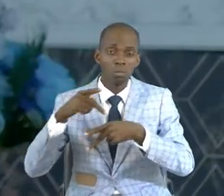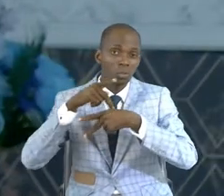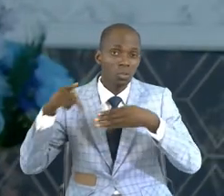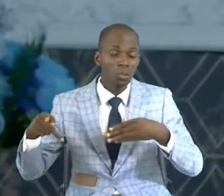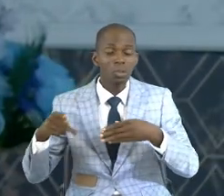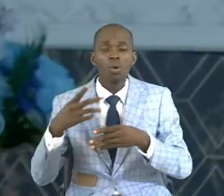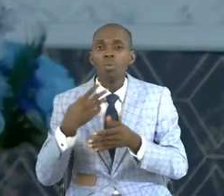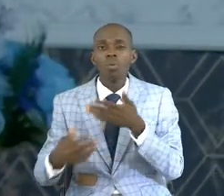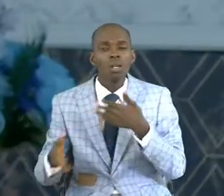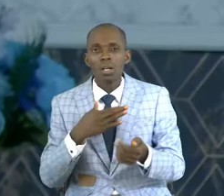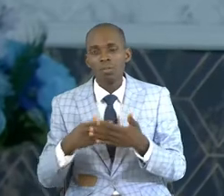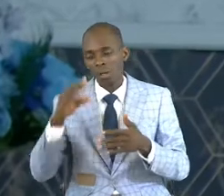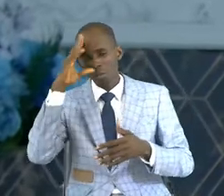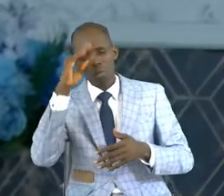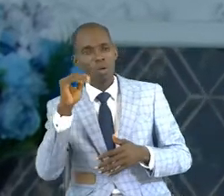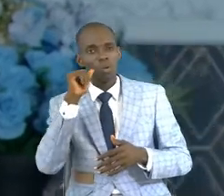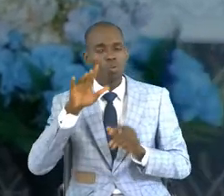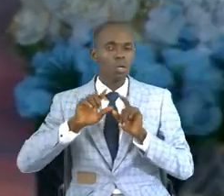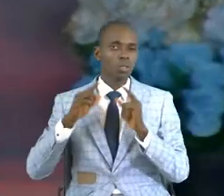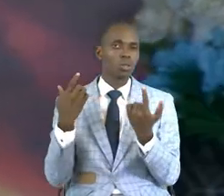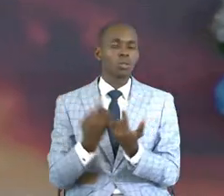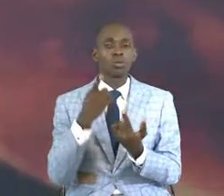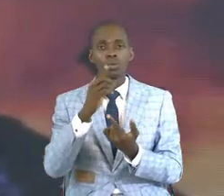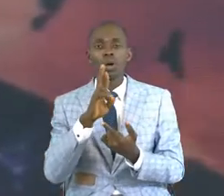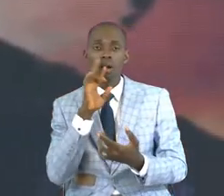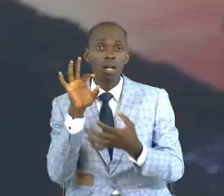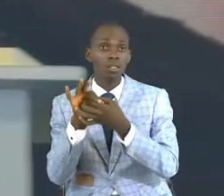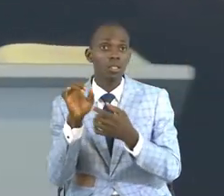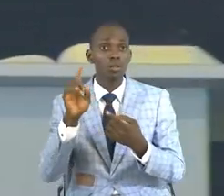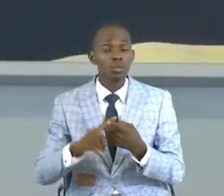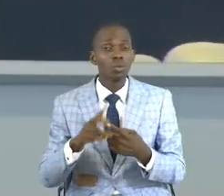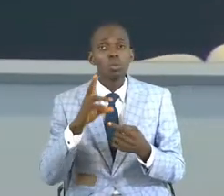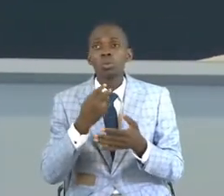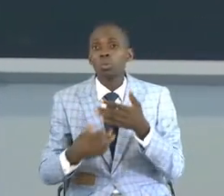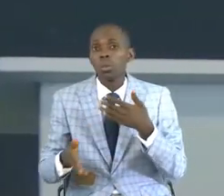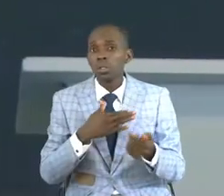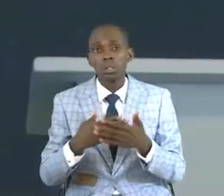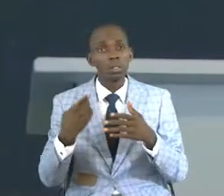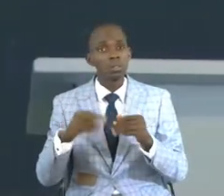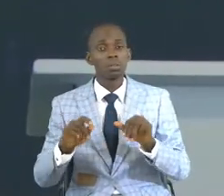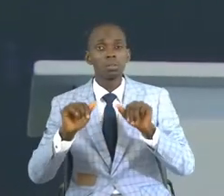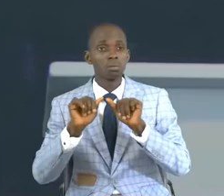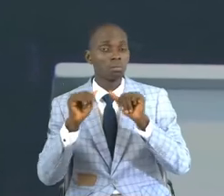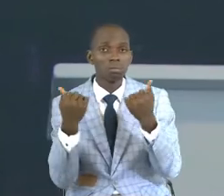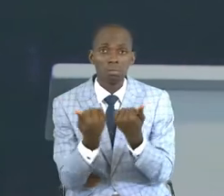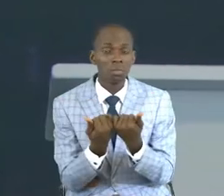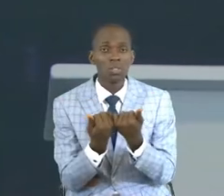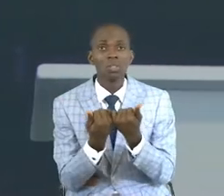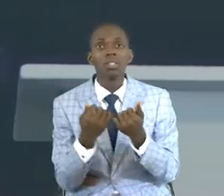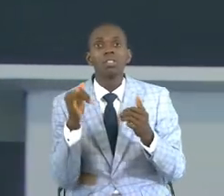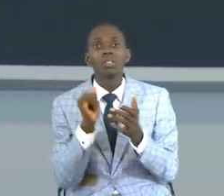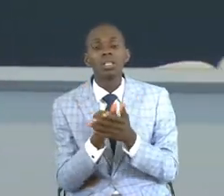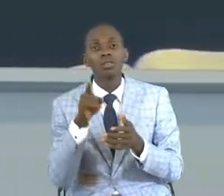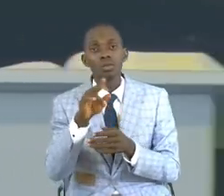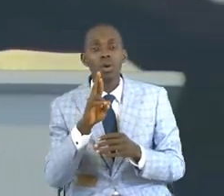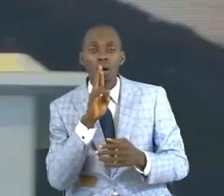group you belong to, and whatever a society, like a gang in quotes,